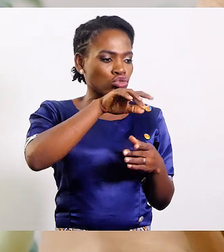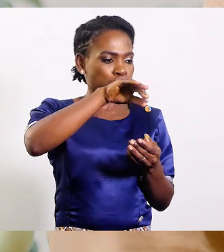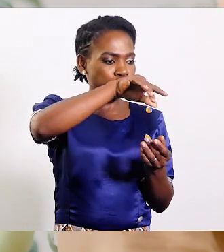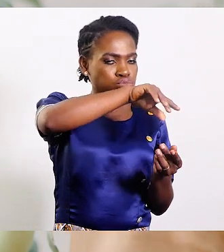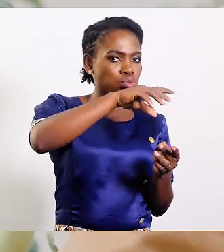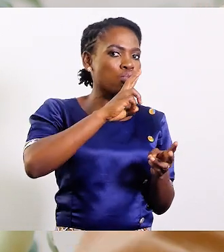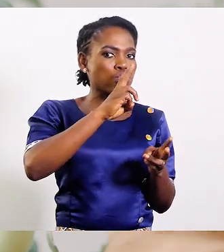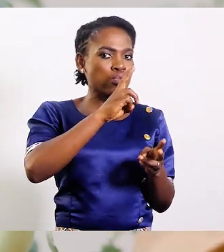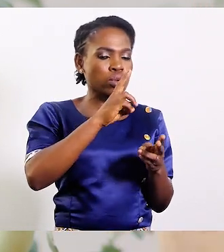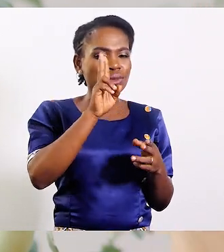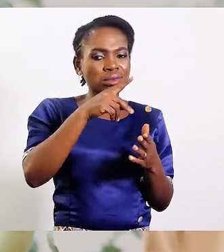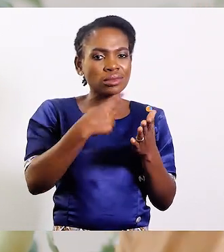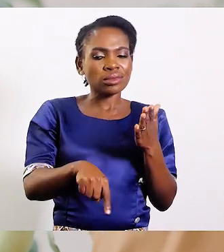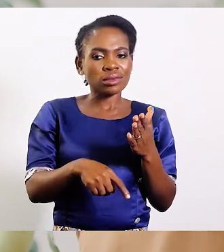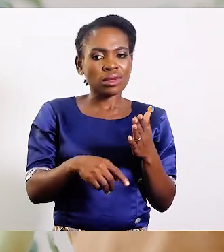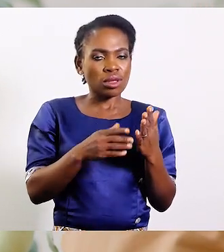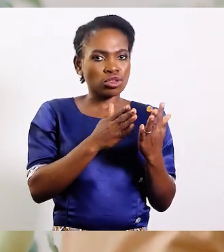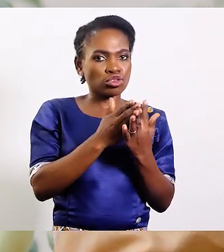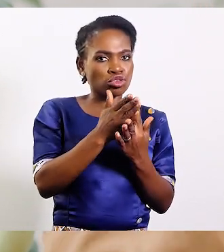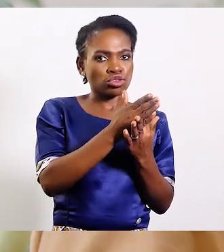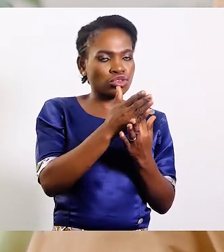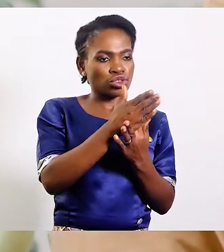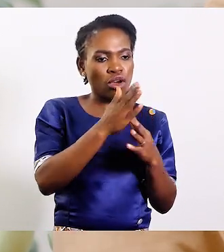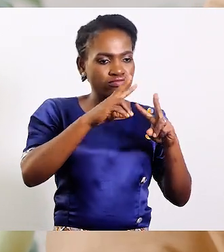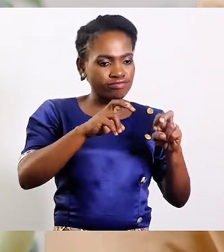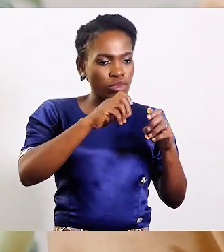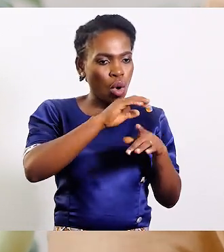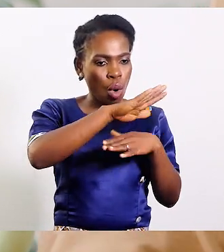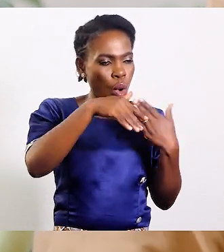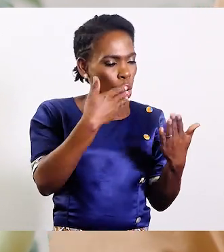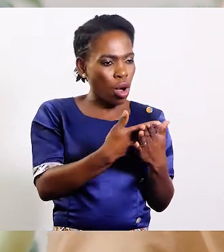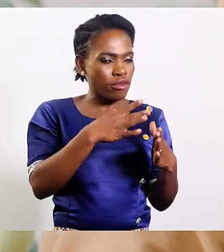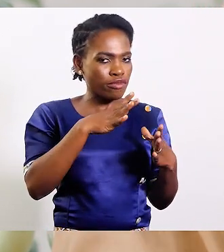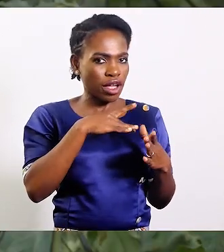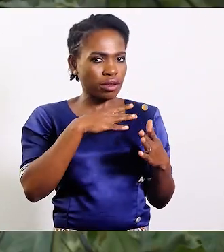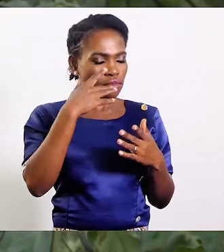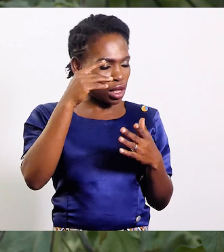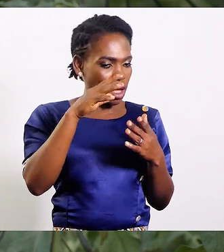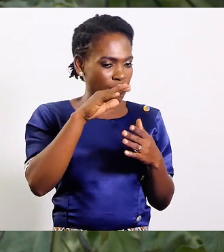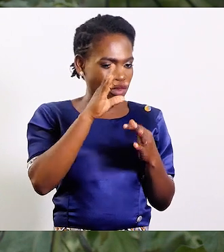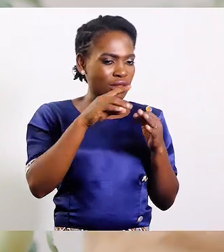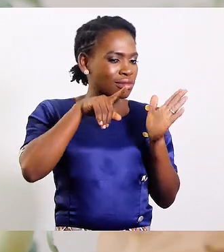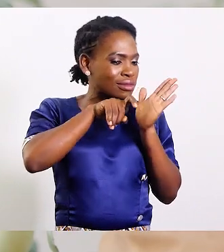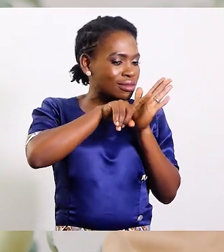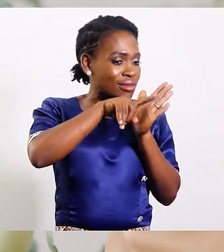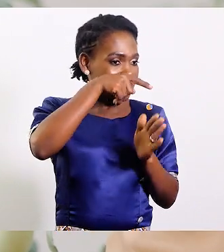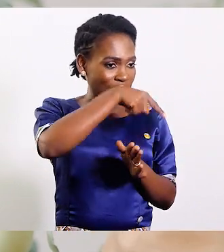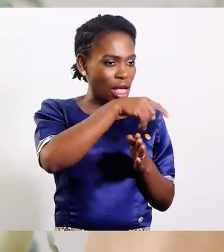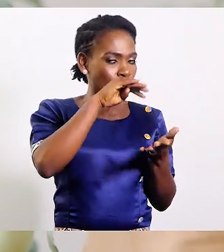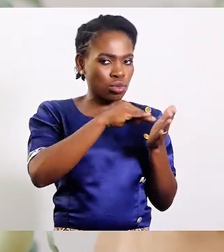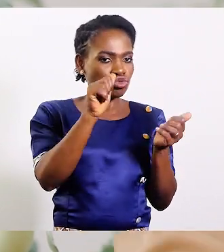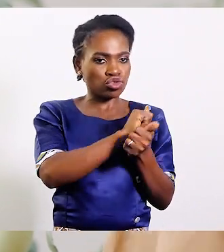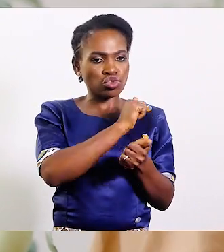also even the water we use to feed the plant. What water do you use? It passes through UV sterilization. Oh. Because if I have fungal in the